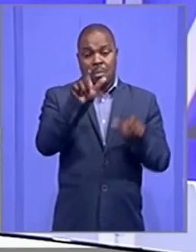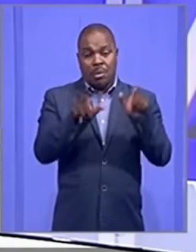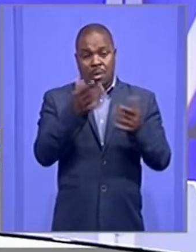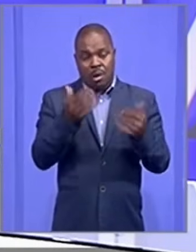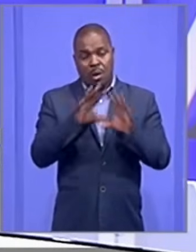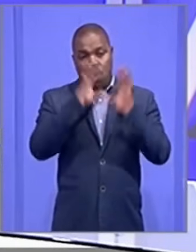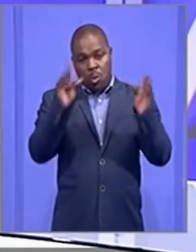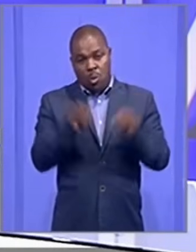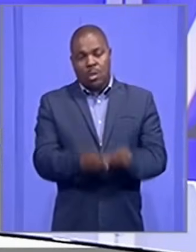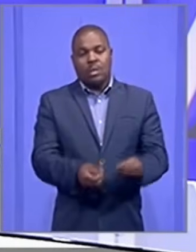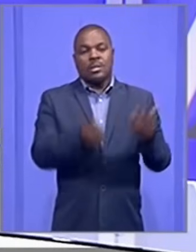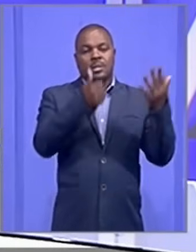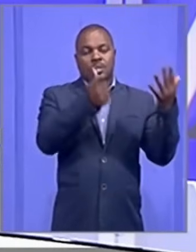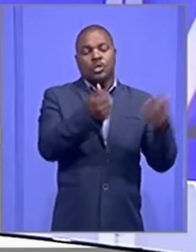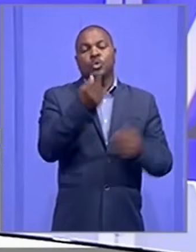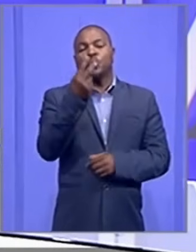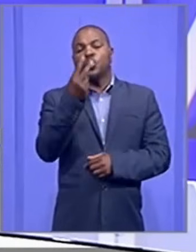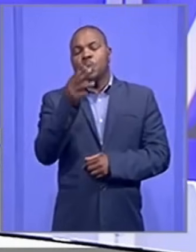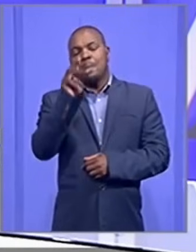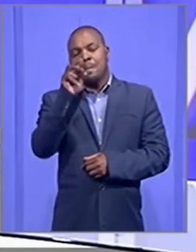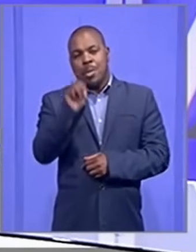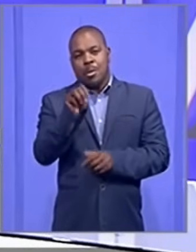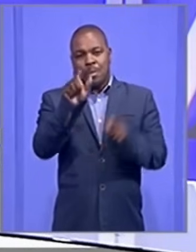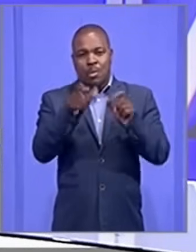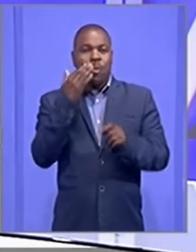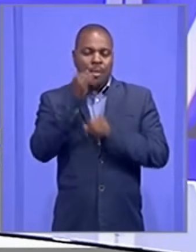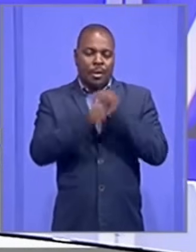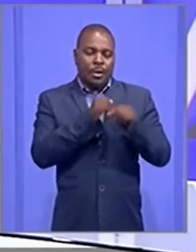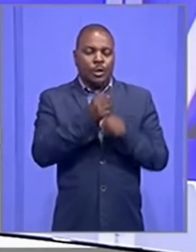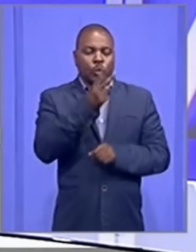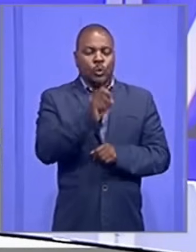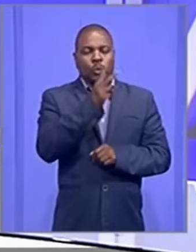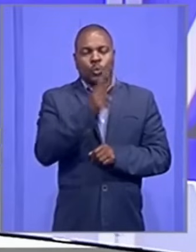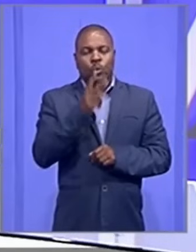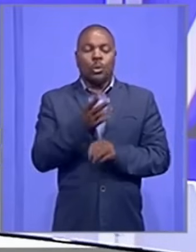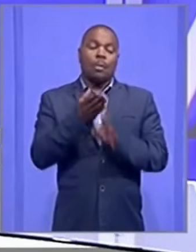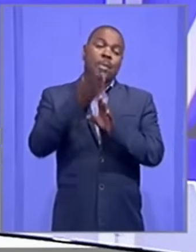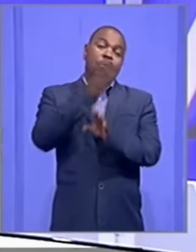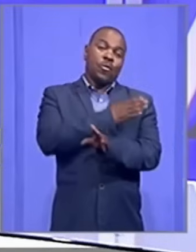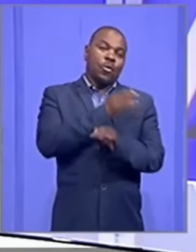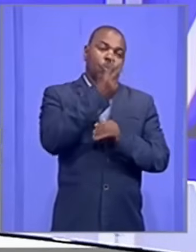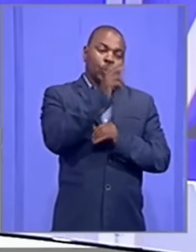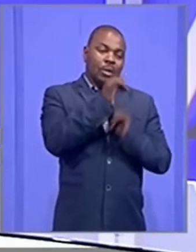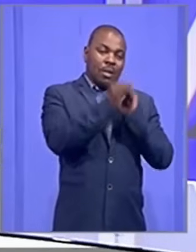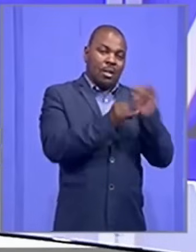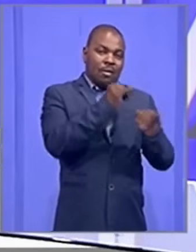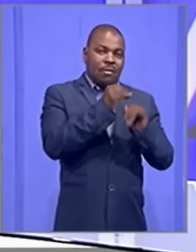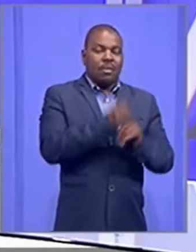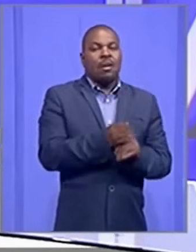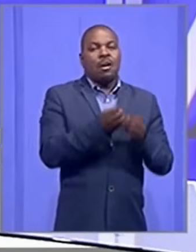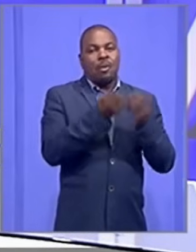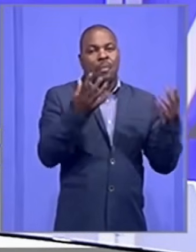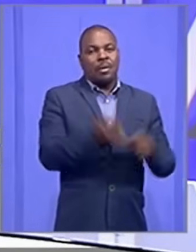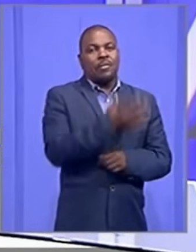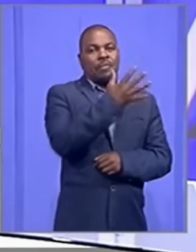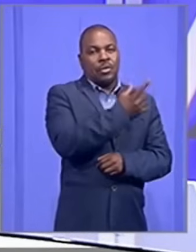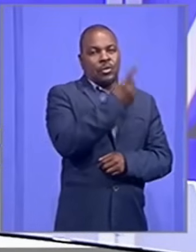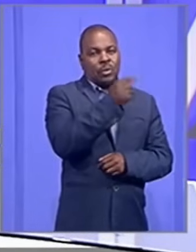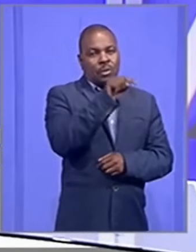tše 62 ngwageng wa 2022 go tloga go dimilione tše 57.7